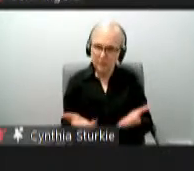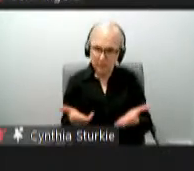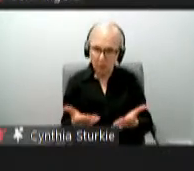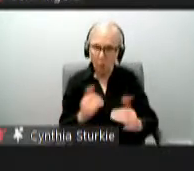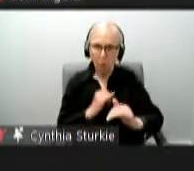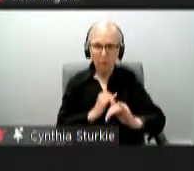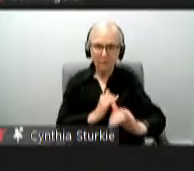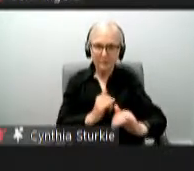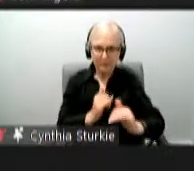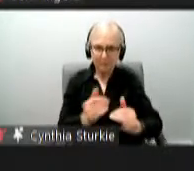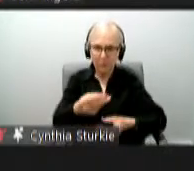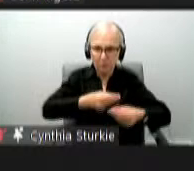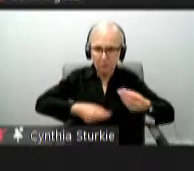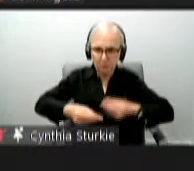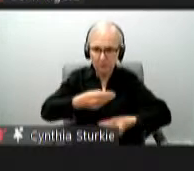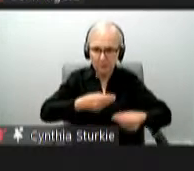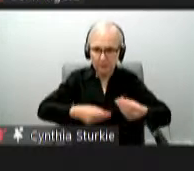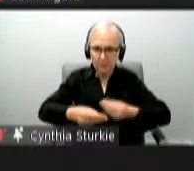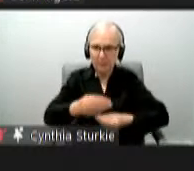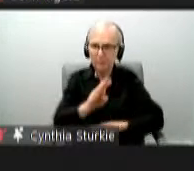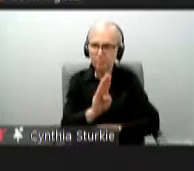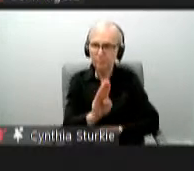similar in transmissibility to BA